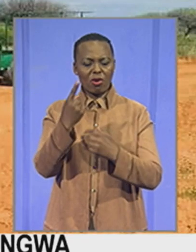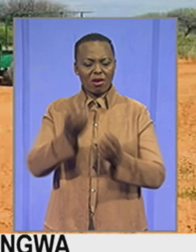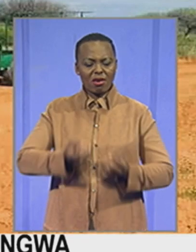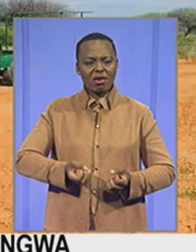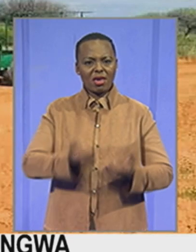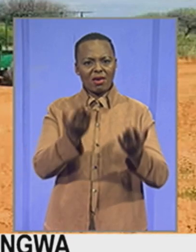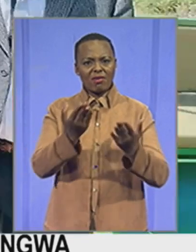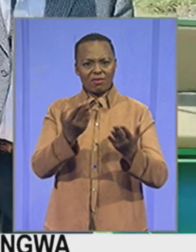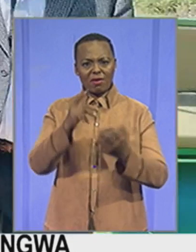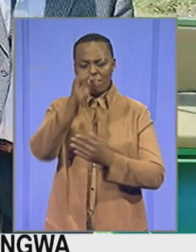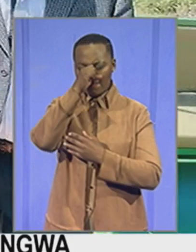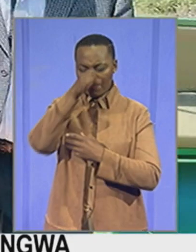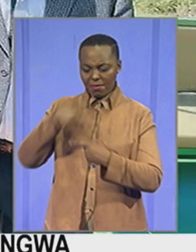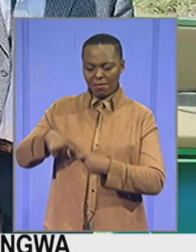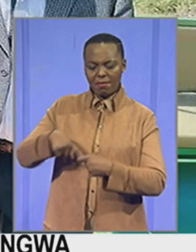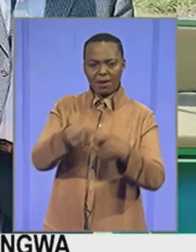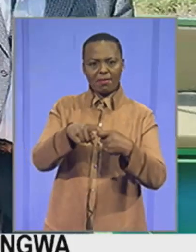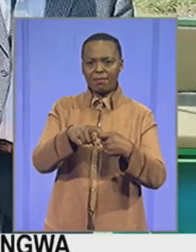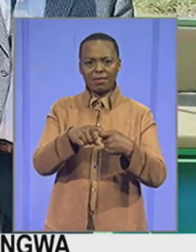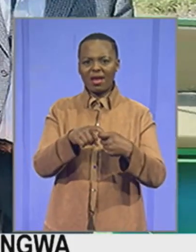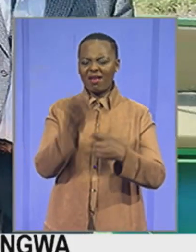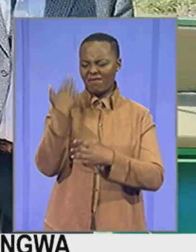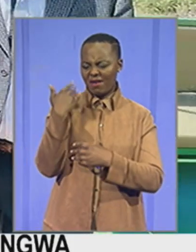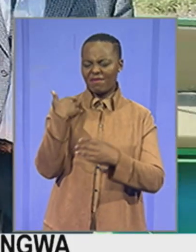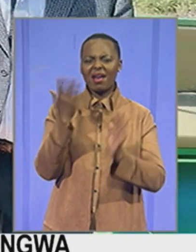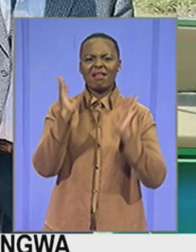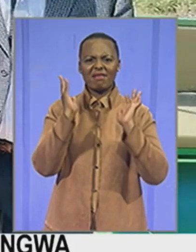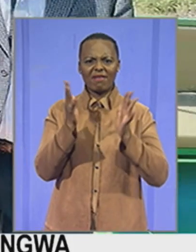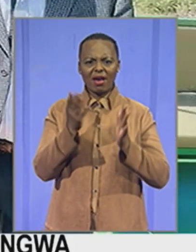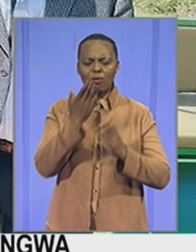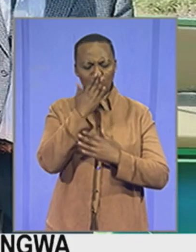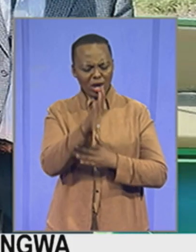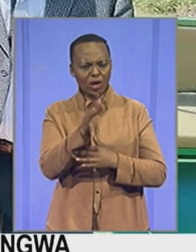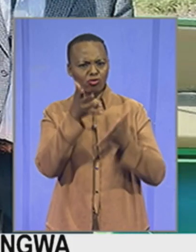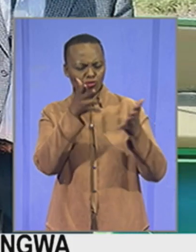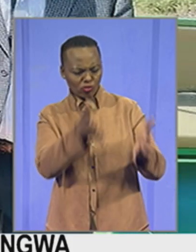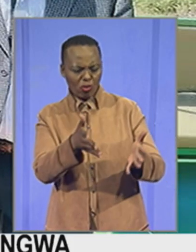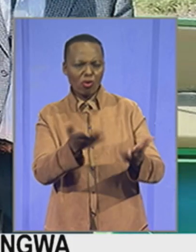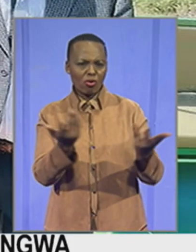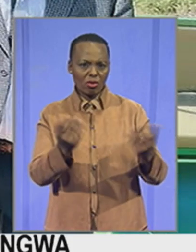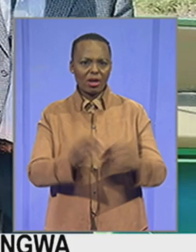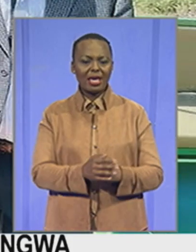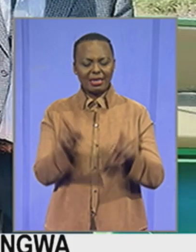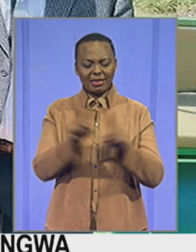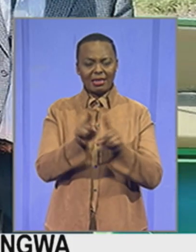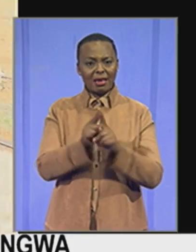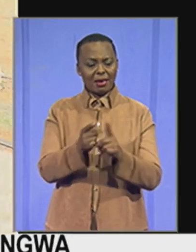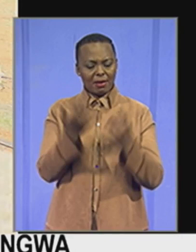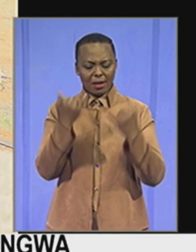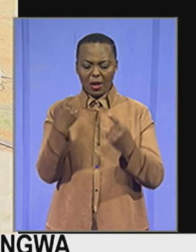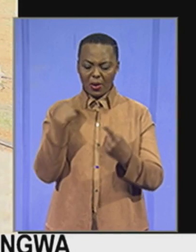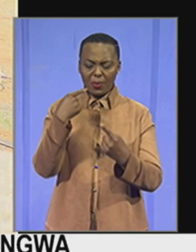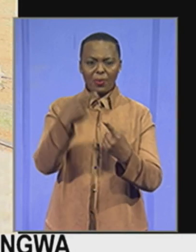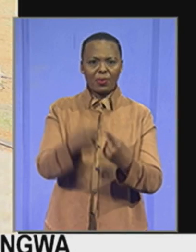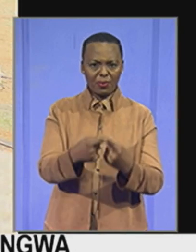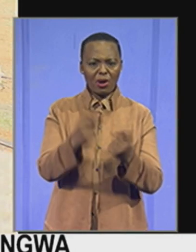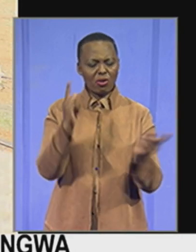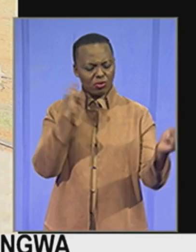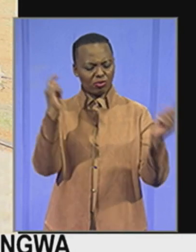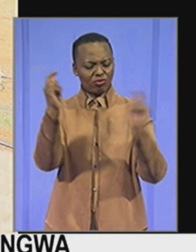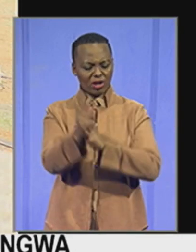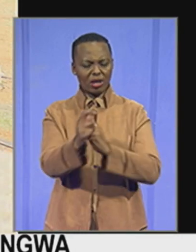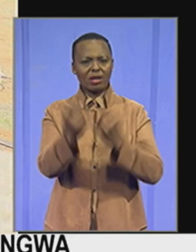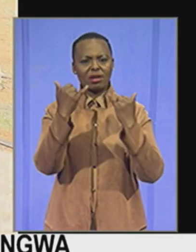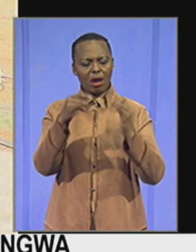dikaraki tsa go nna jalo se re dirile jalo mo nakong e fetileng, mme jaaka go fitlhela le go nna le phetolo